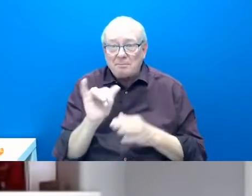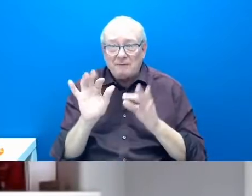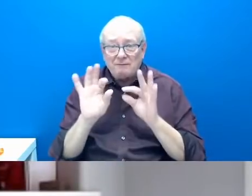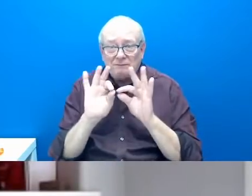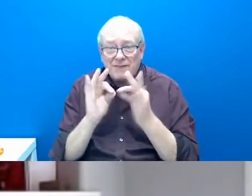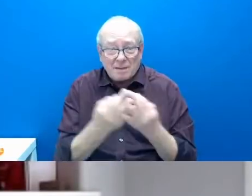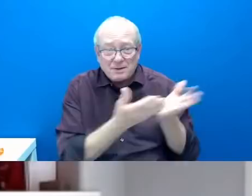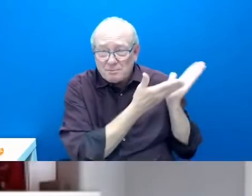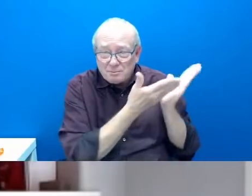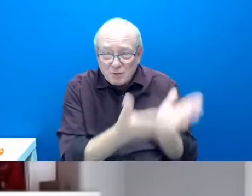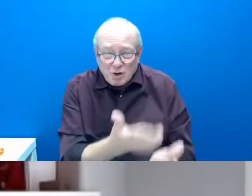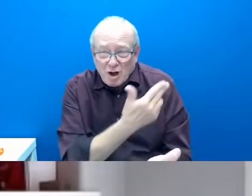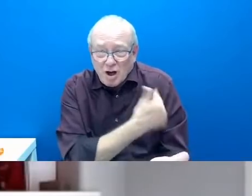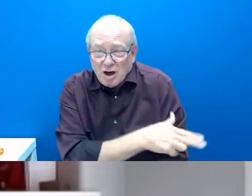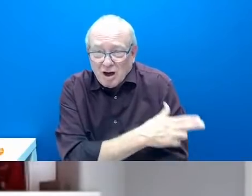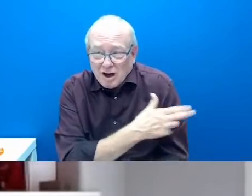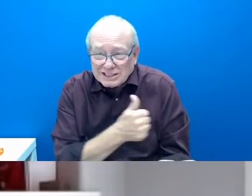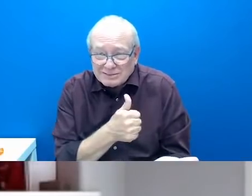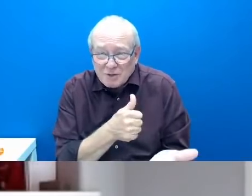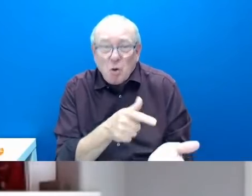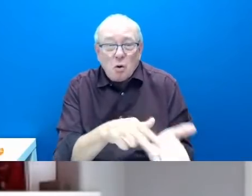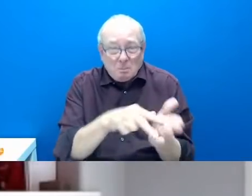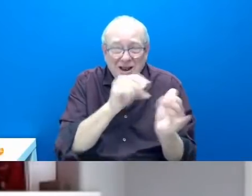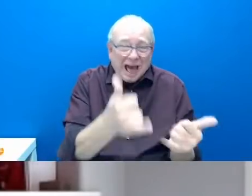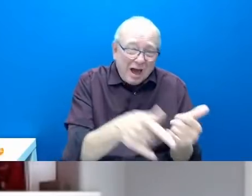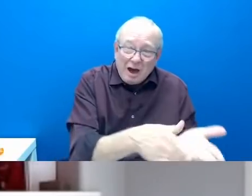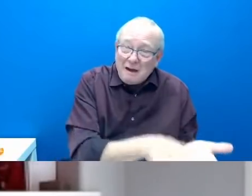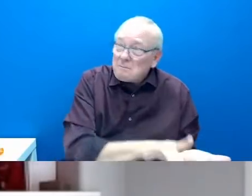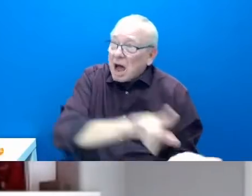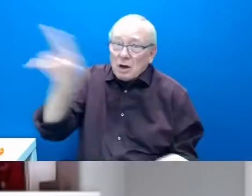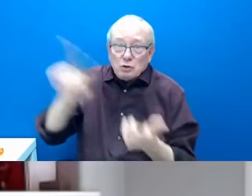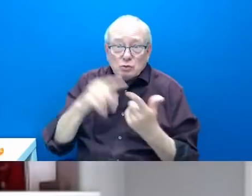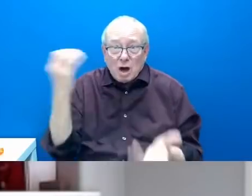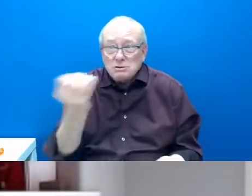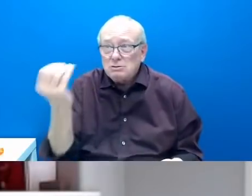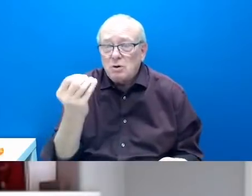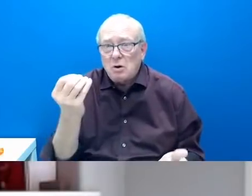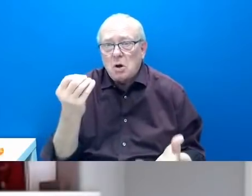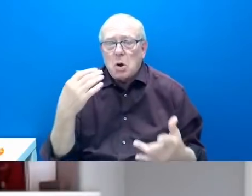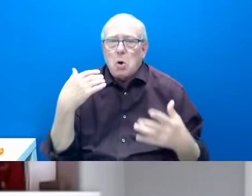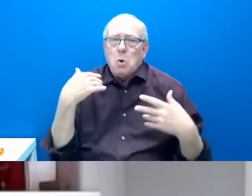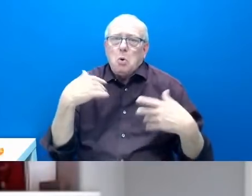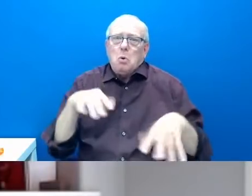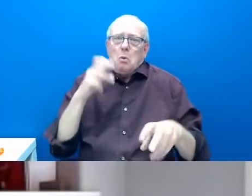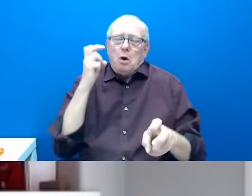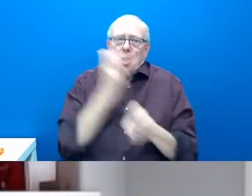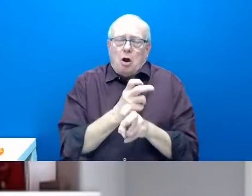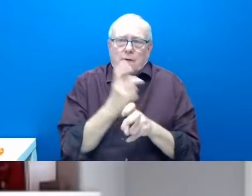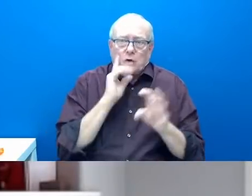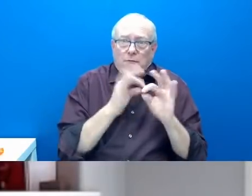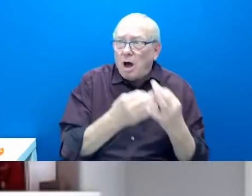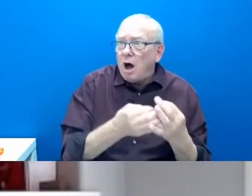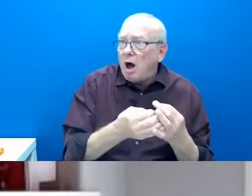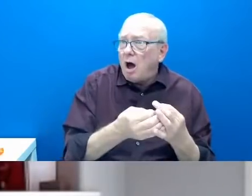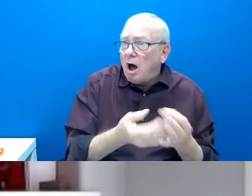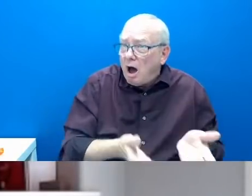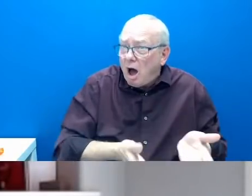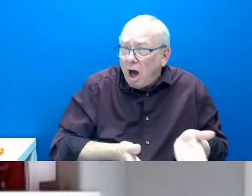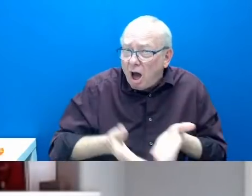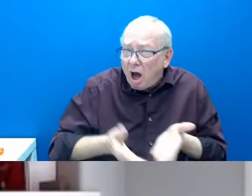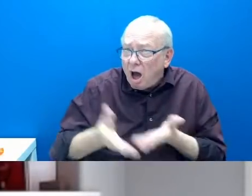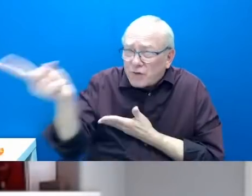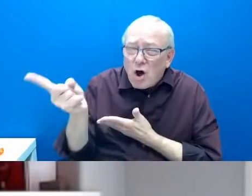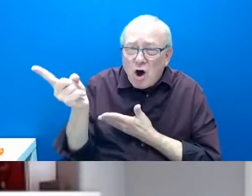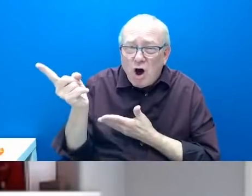geographically. And so that's also, it's hard on families, it's hard on patients, it's hard on healthcare providers to make these